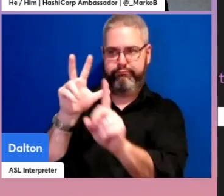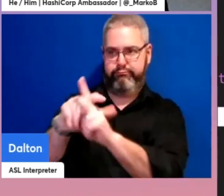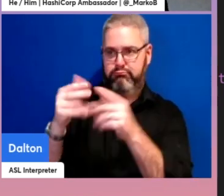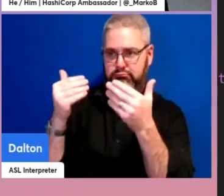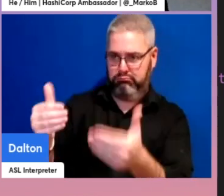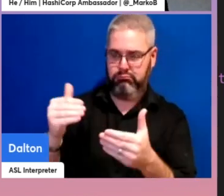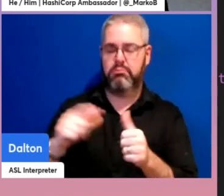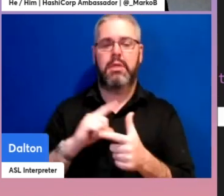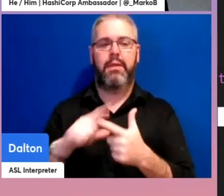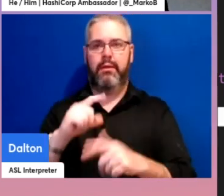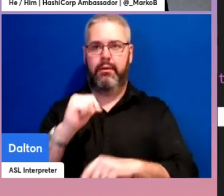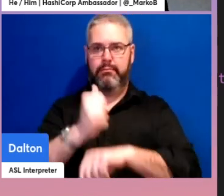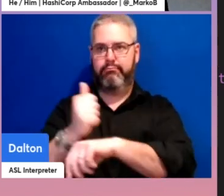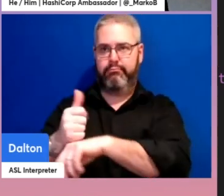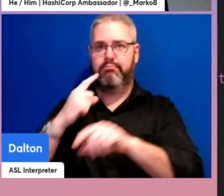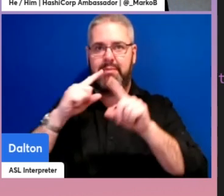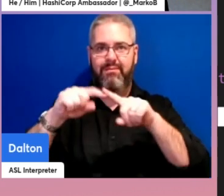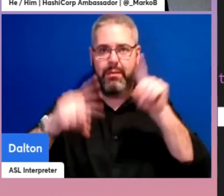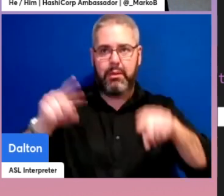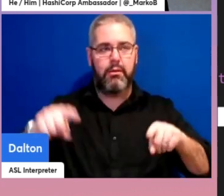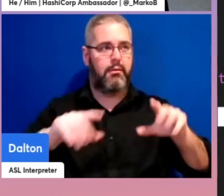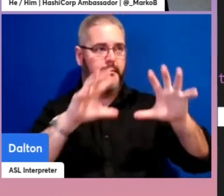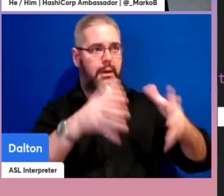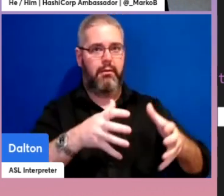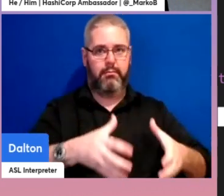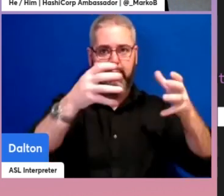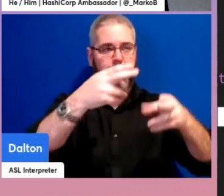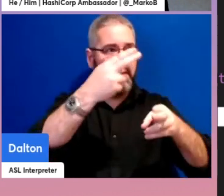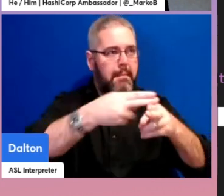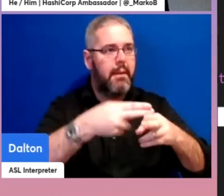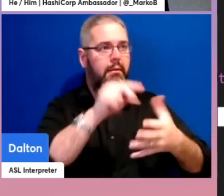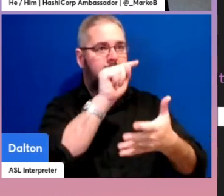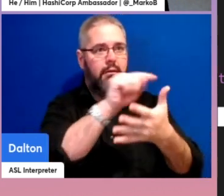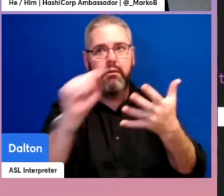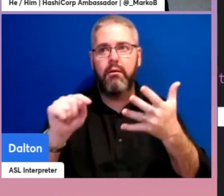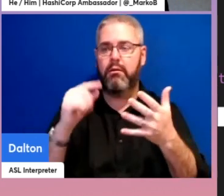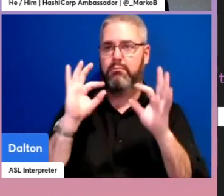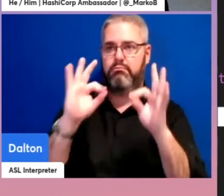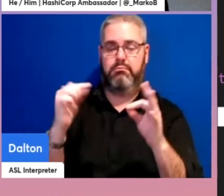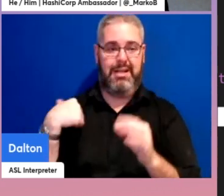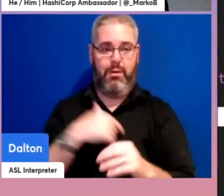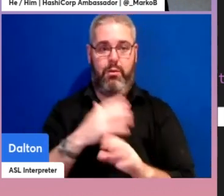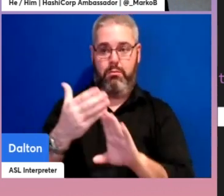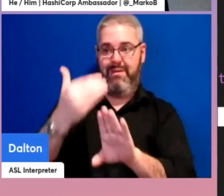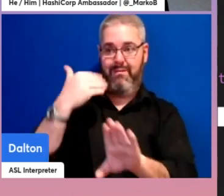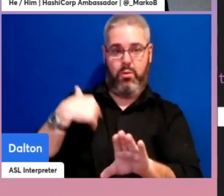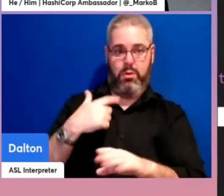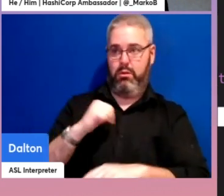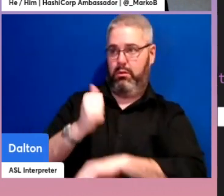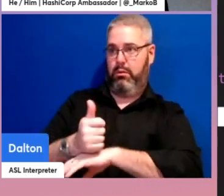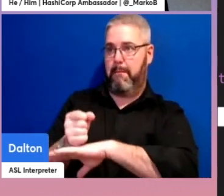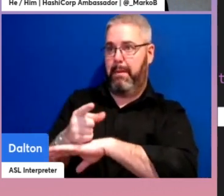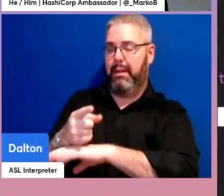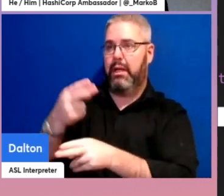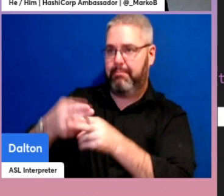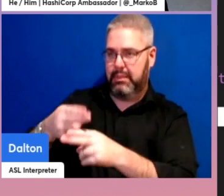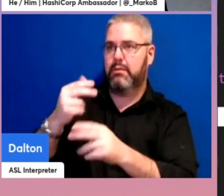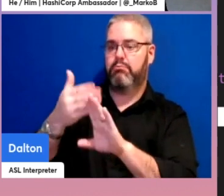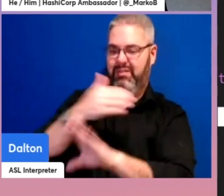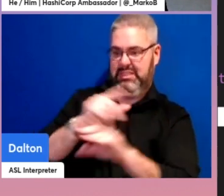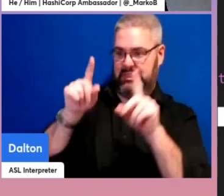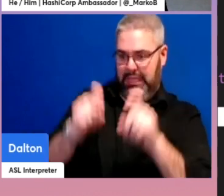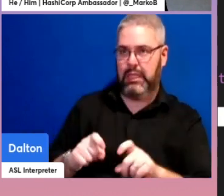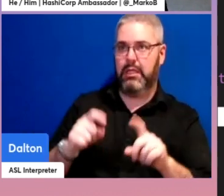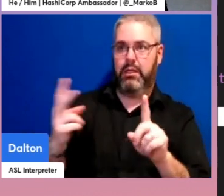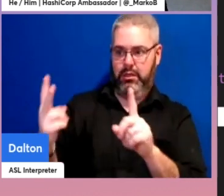setting the variables, the bucket name, which is using actually an output from our previous run, which is setup tests. And we're kind of getting